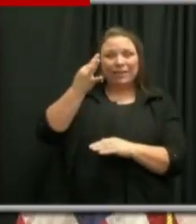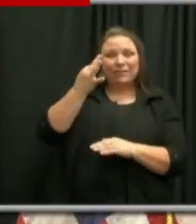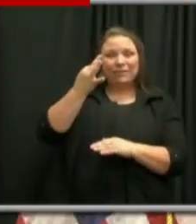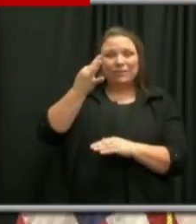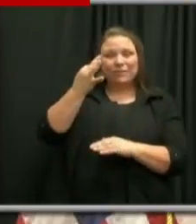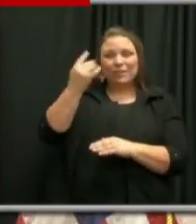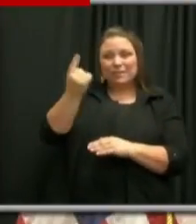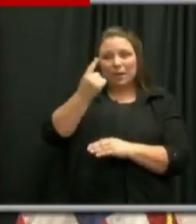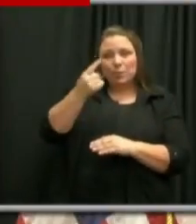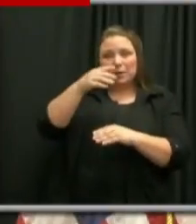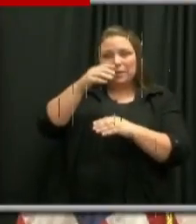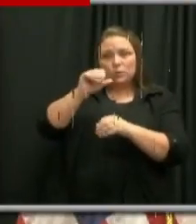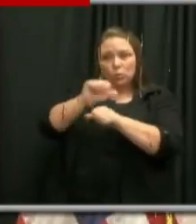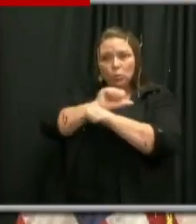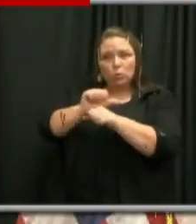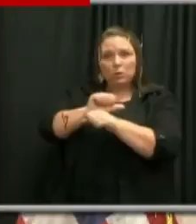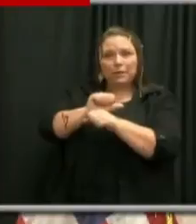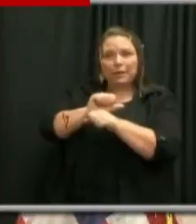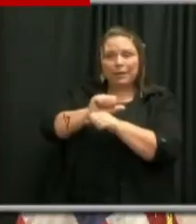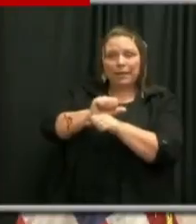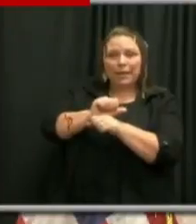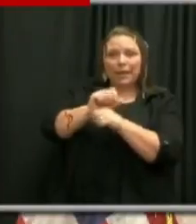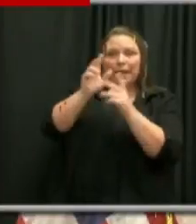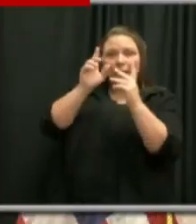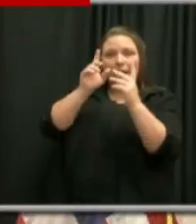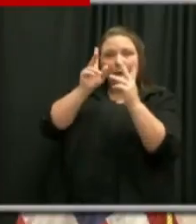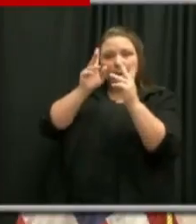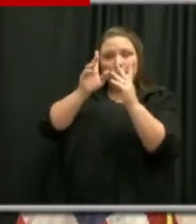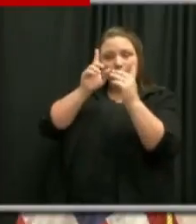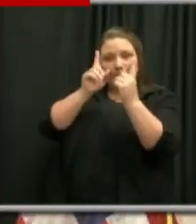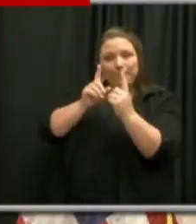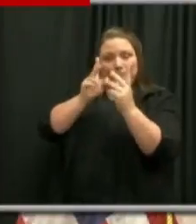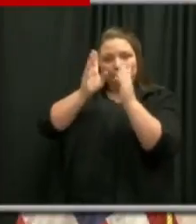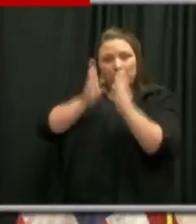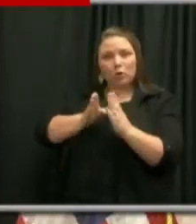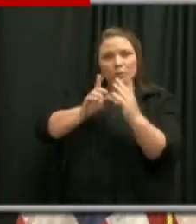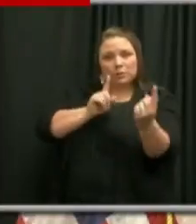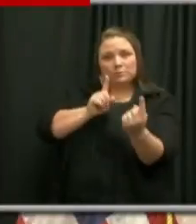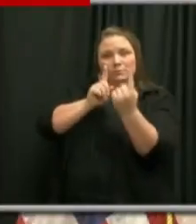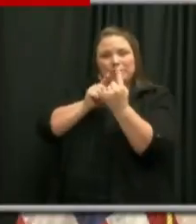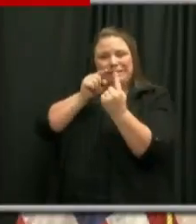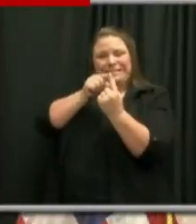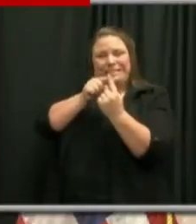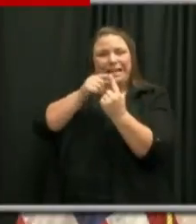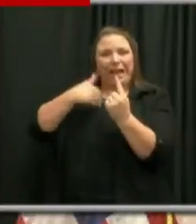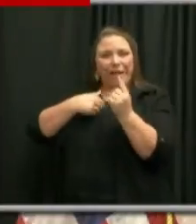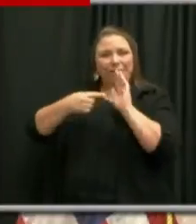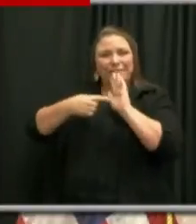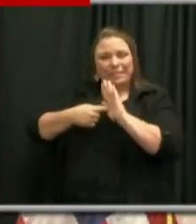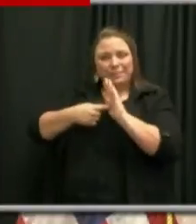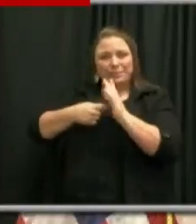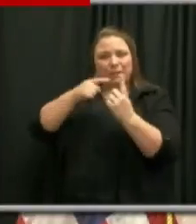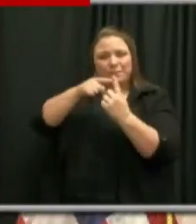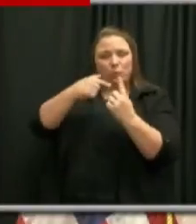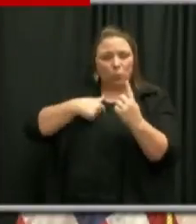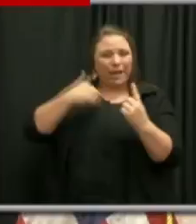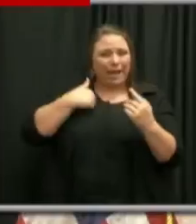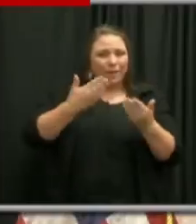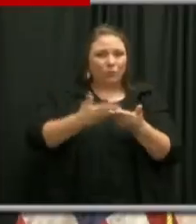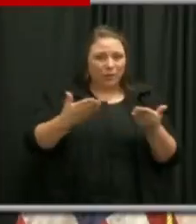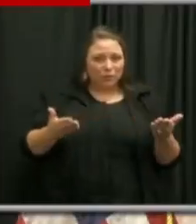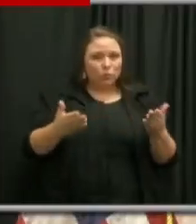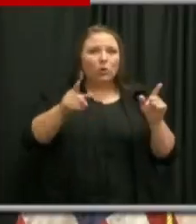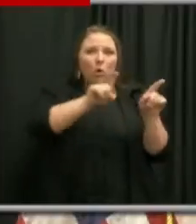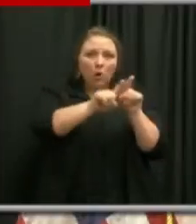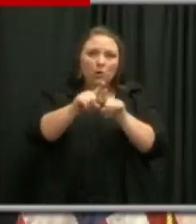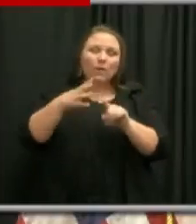a business that an employee comes up and shows symptoms, we'll have a resource in addition to the robust healthcare system we have for